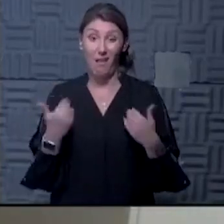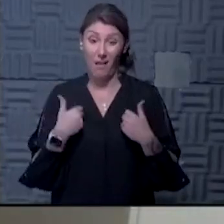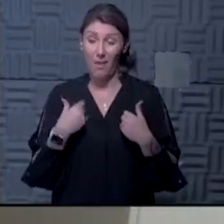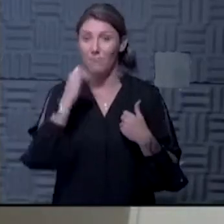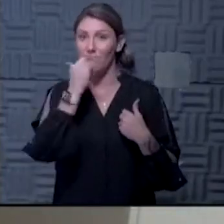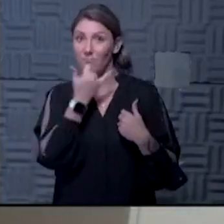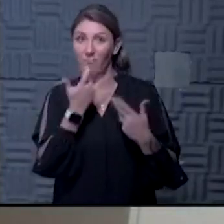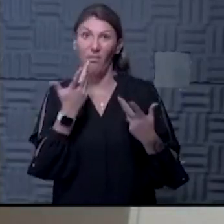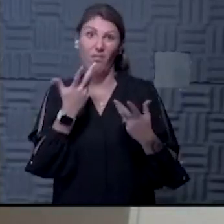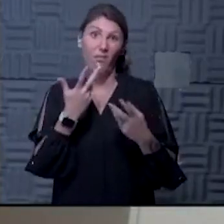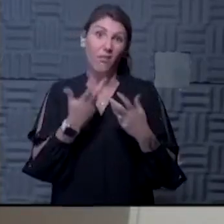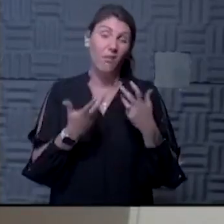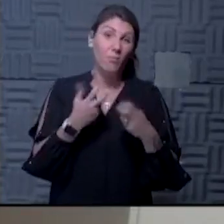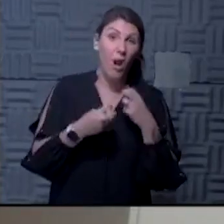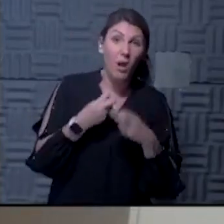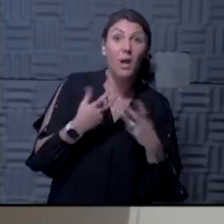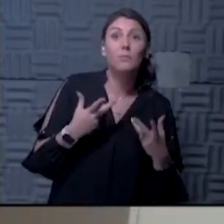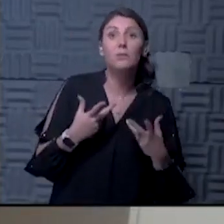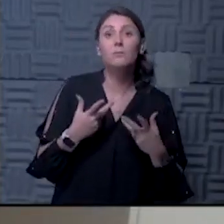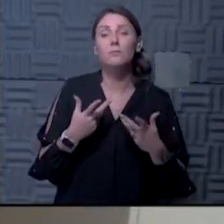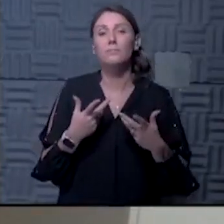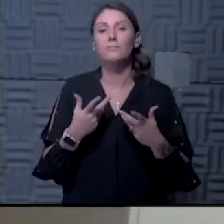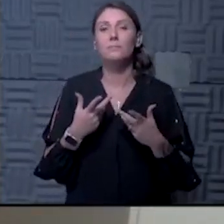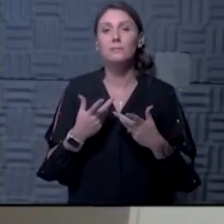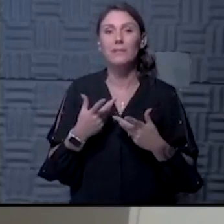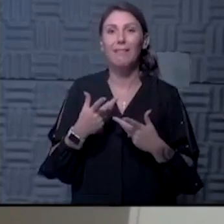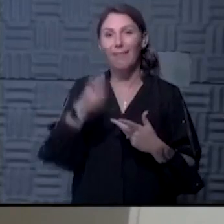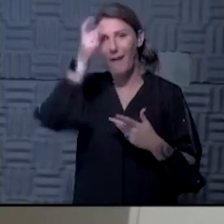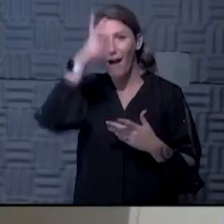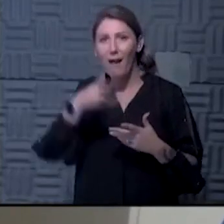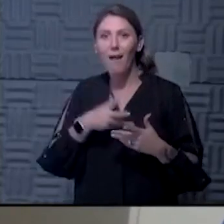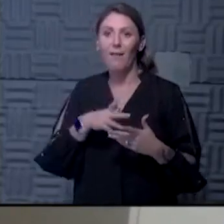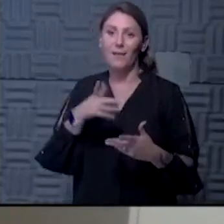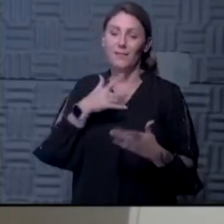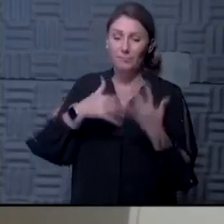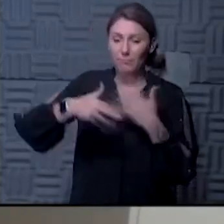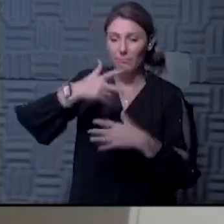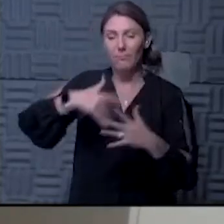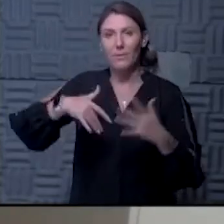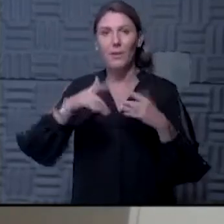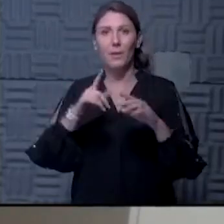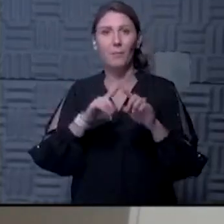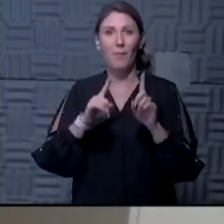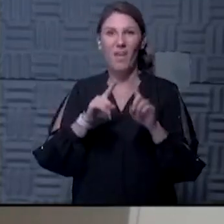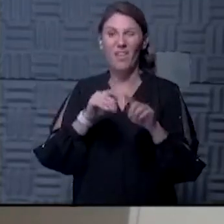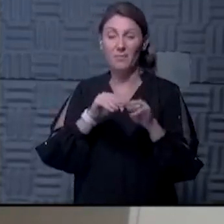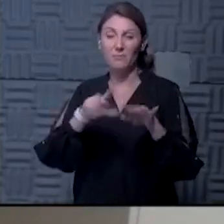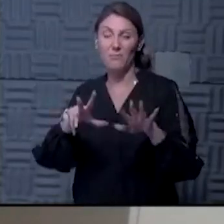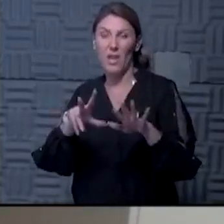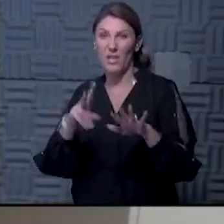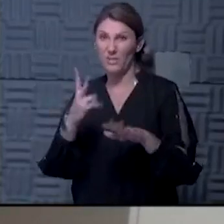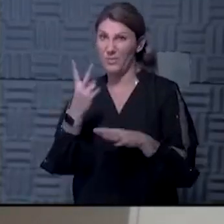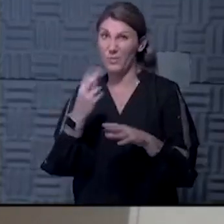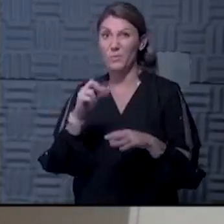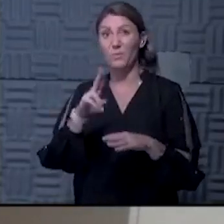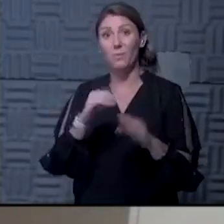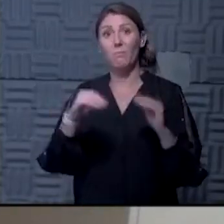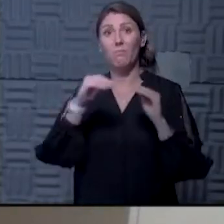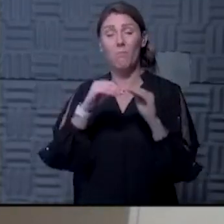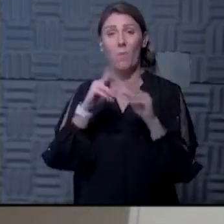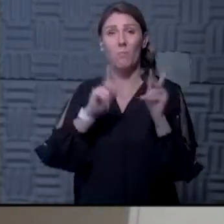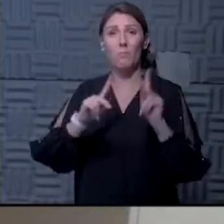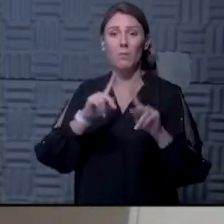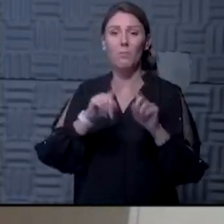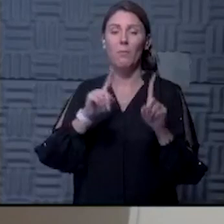together and, obviously one person spread it to two more. But we were able to jump in there and do contact